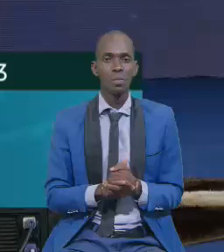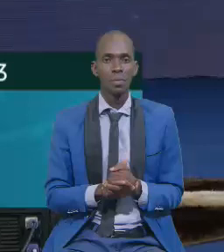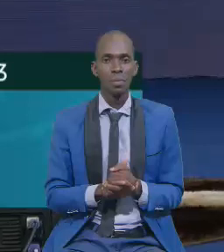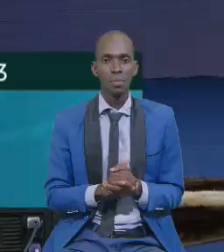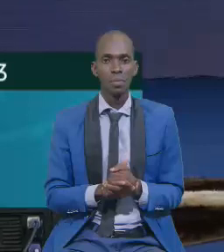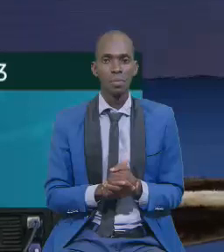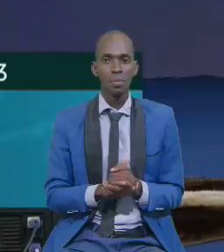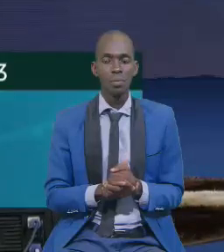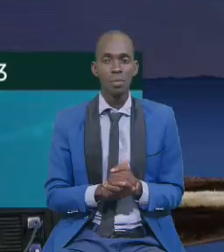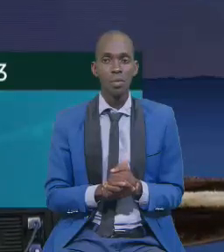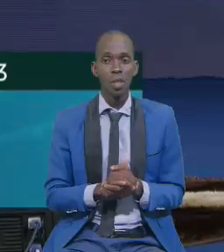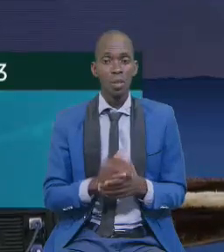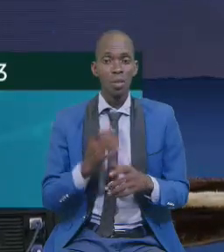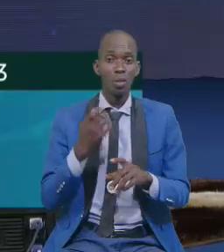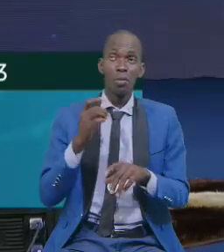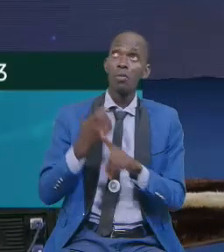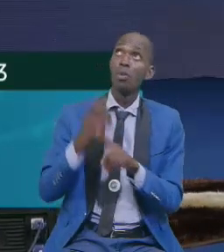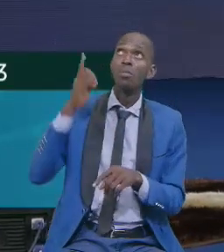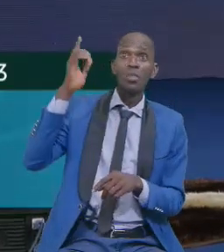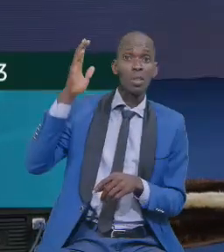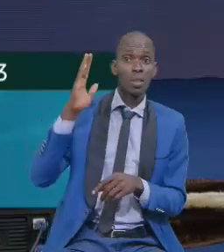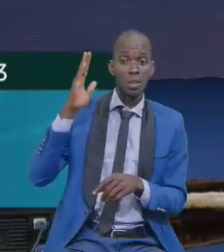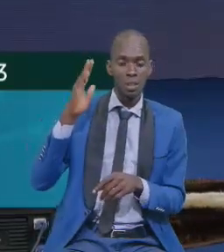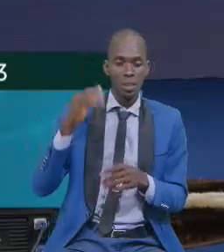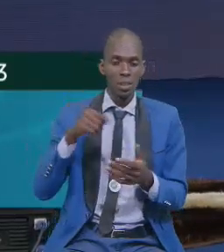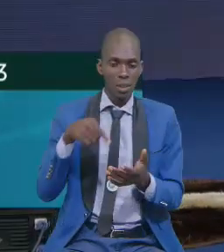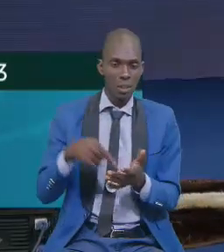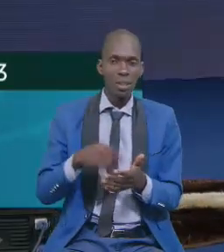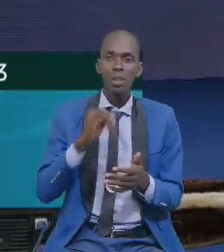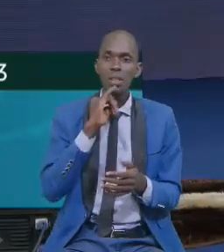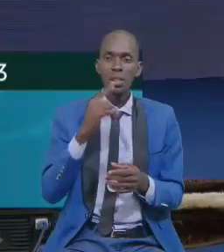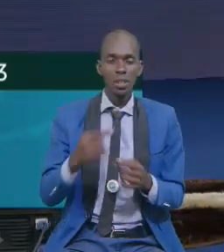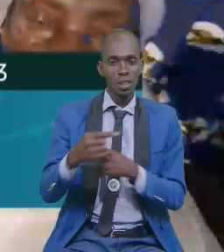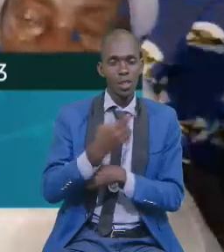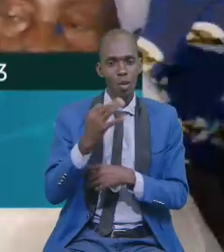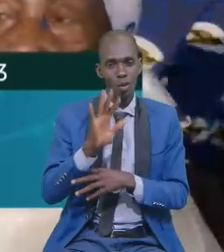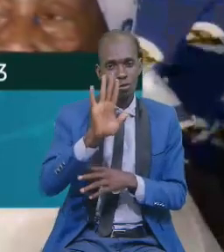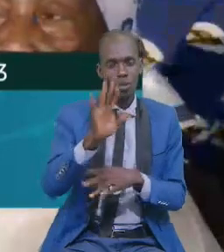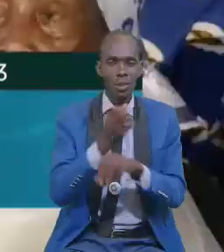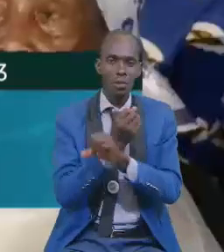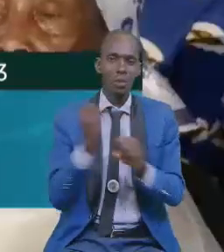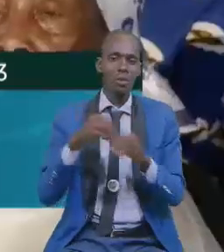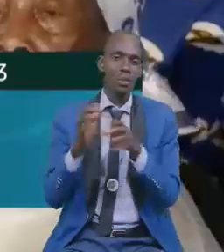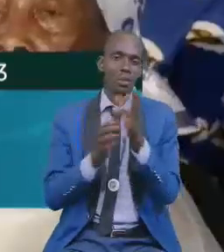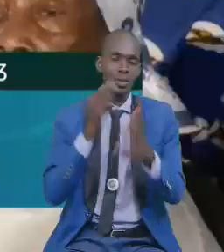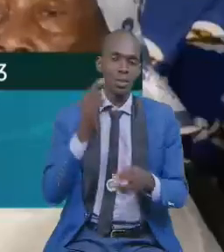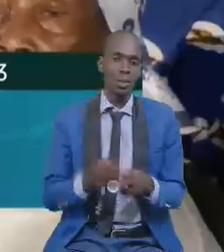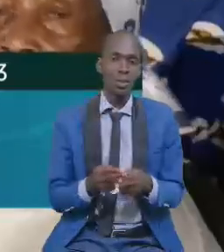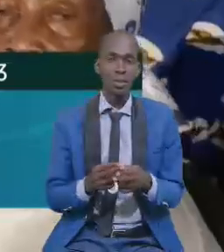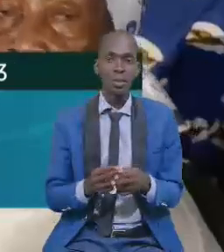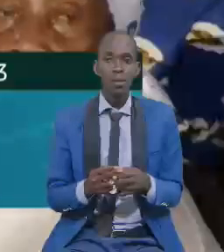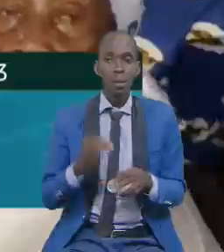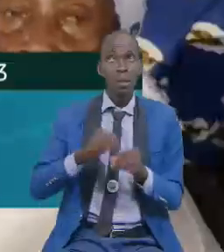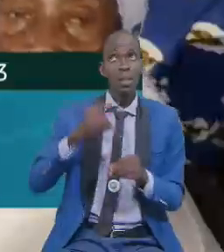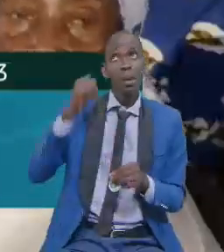On the side of God, this is the day of your salvation. In the mind of